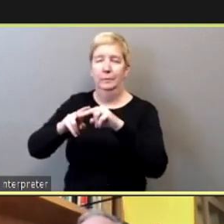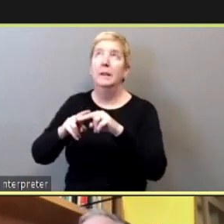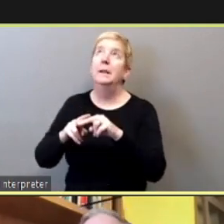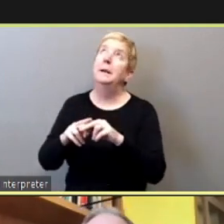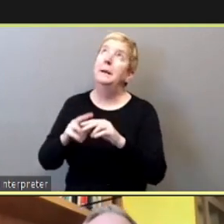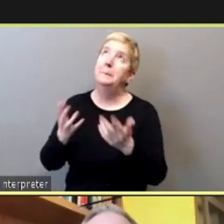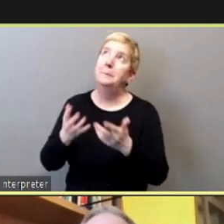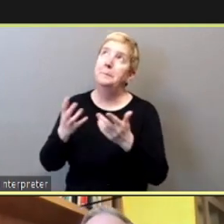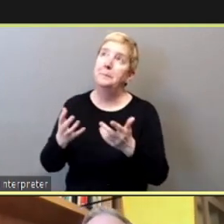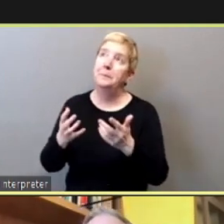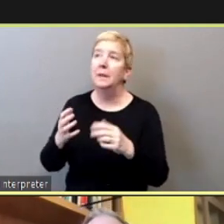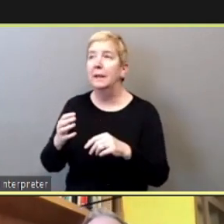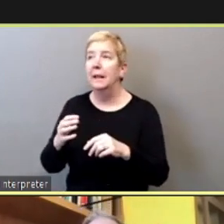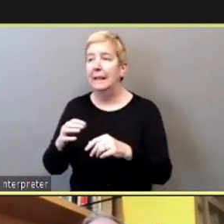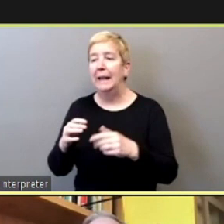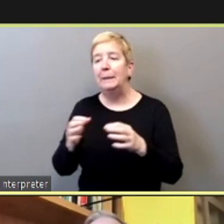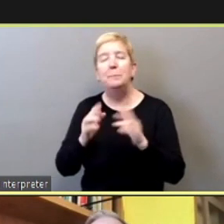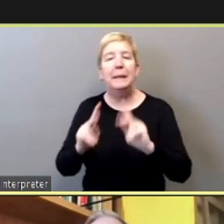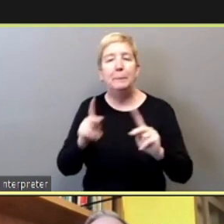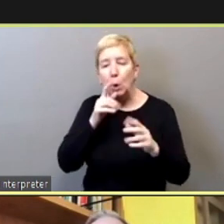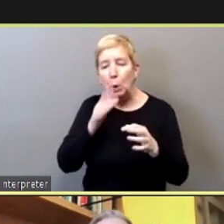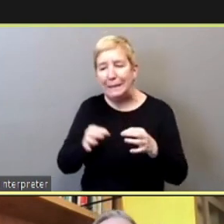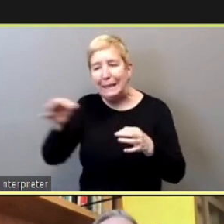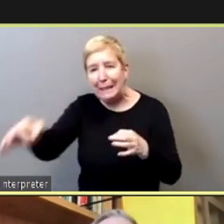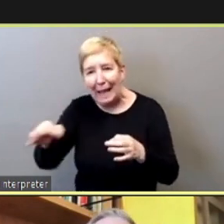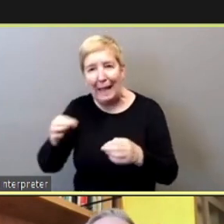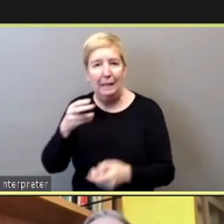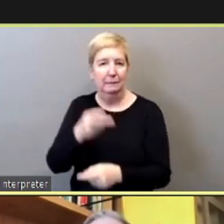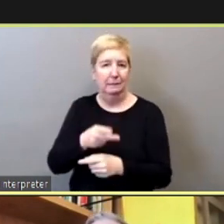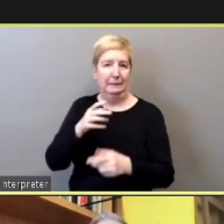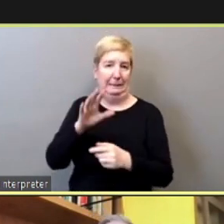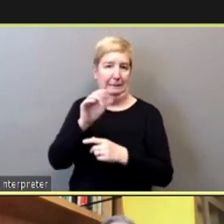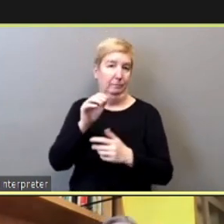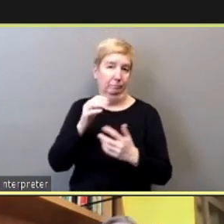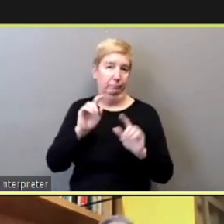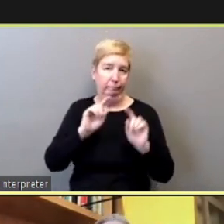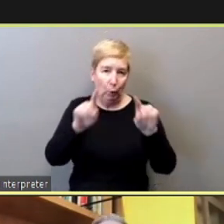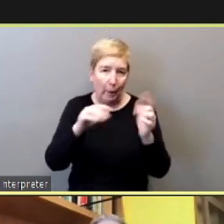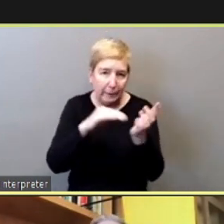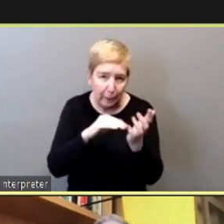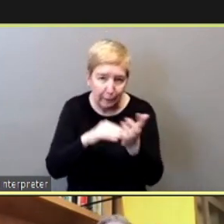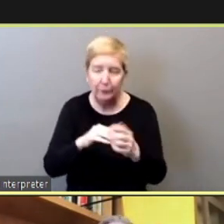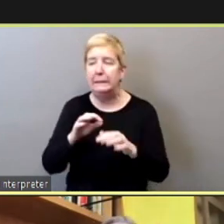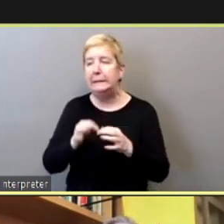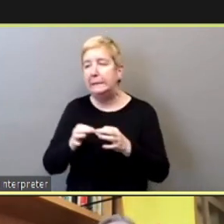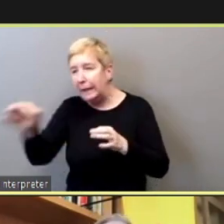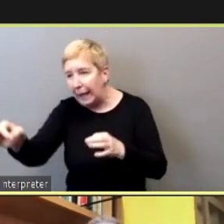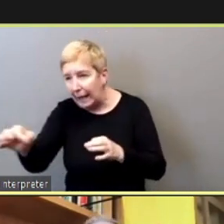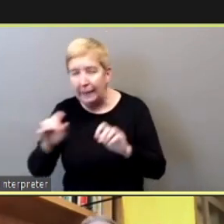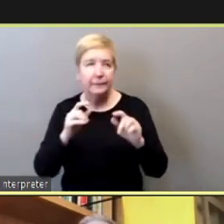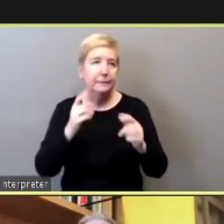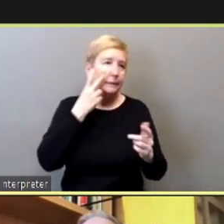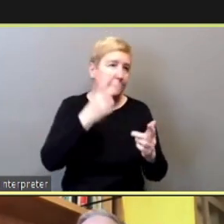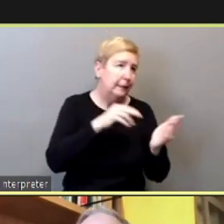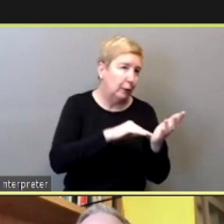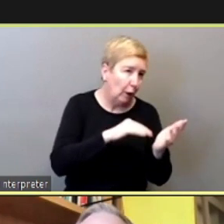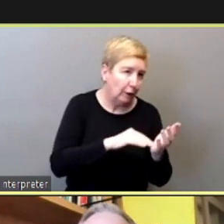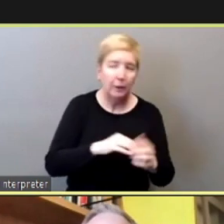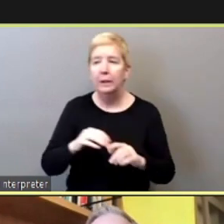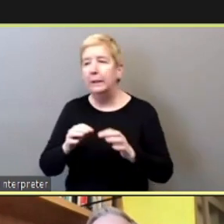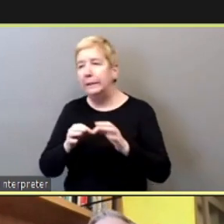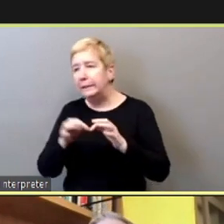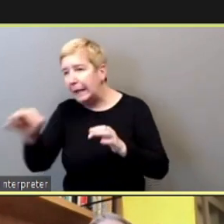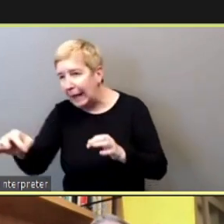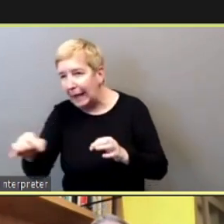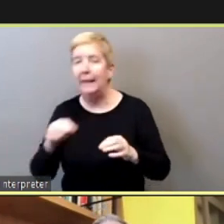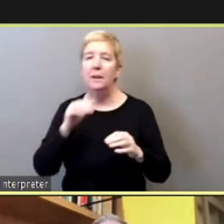in delayed care. So people who didn't see their doctor or nurse practitioner, people who didn't get the follow-up labs